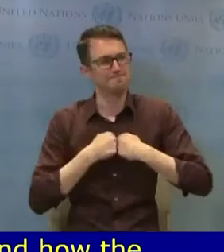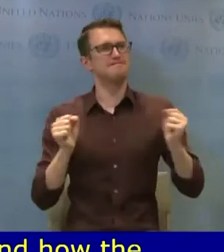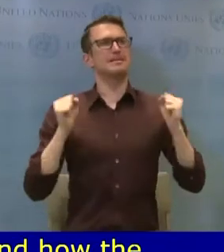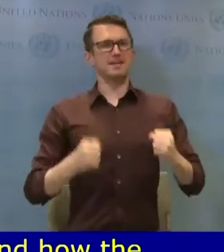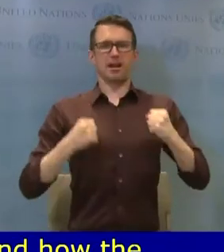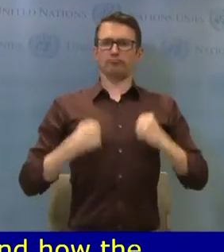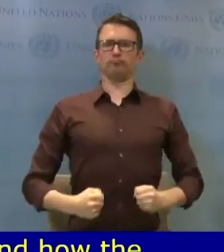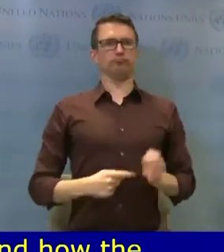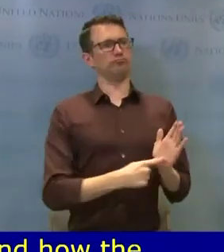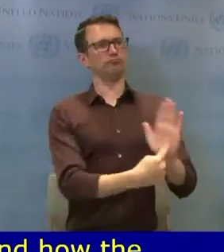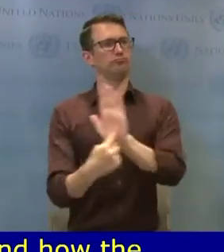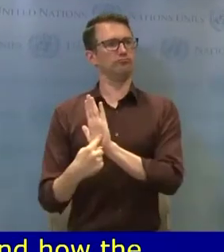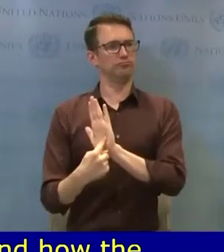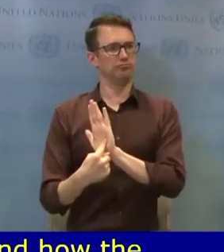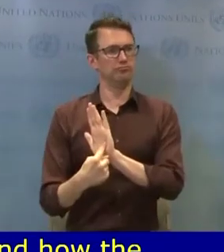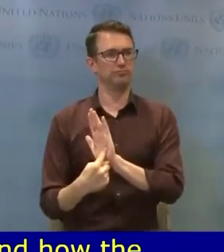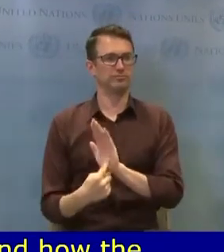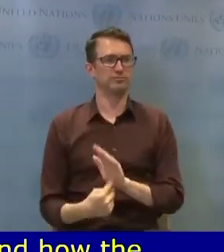you very much.